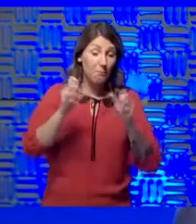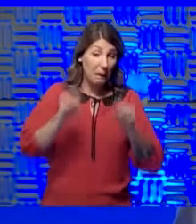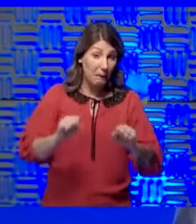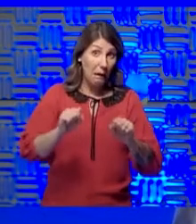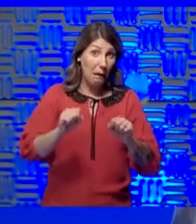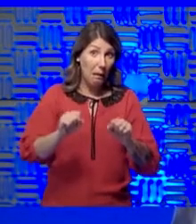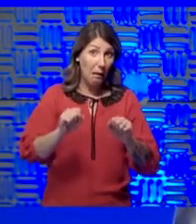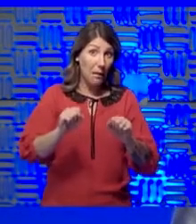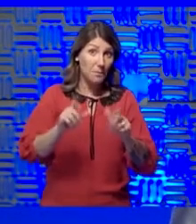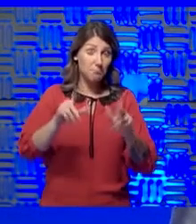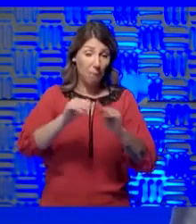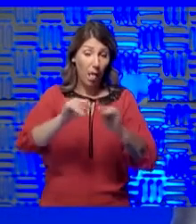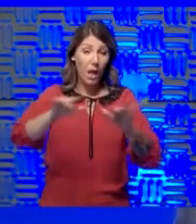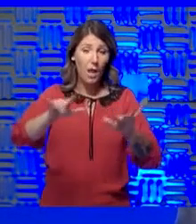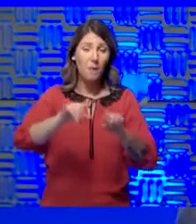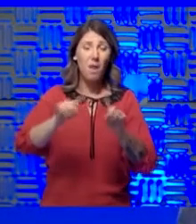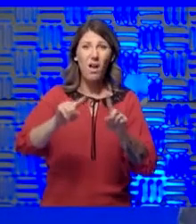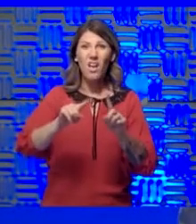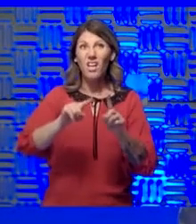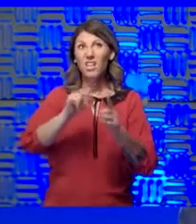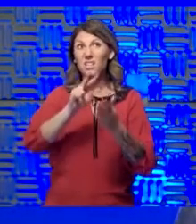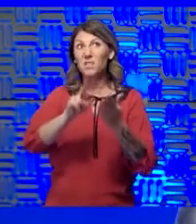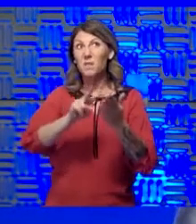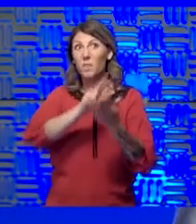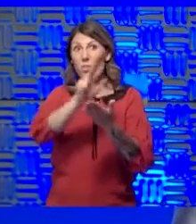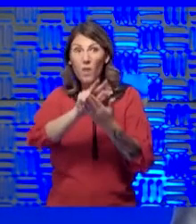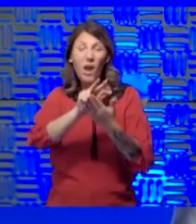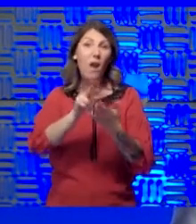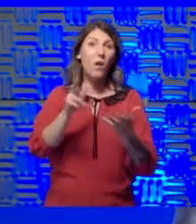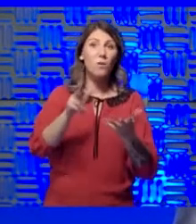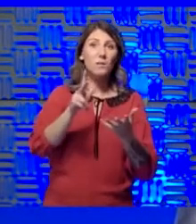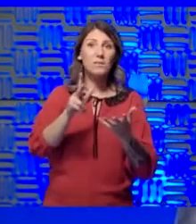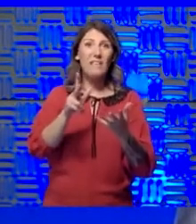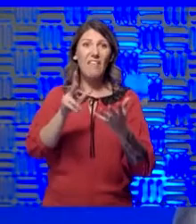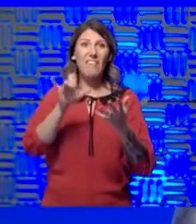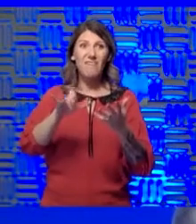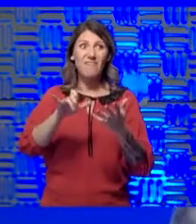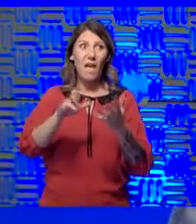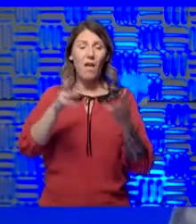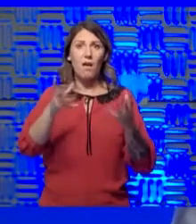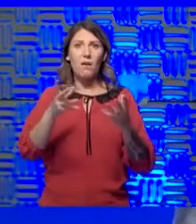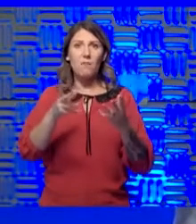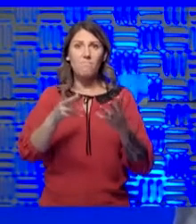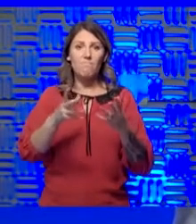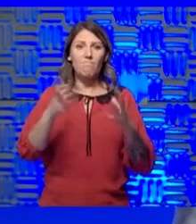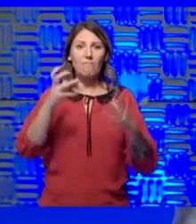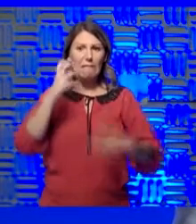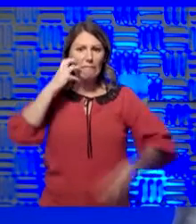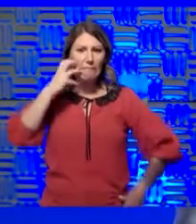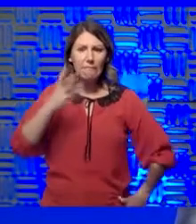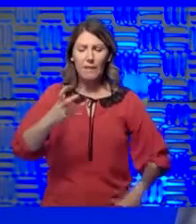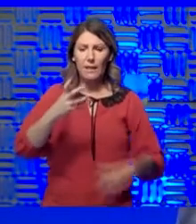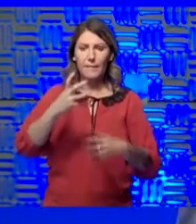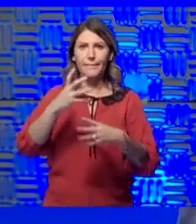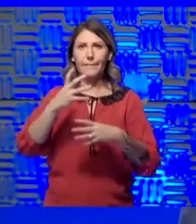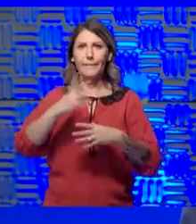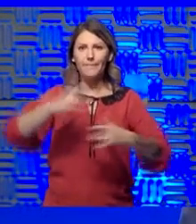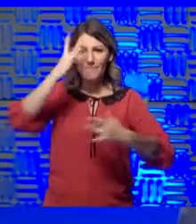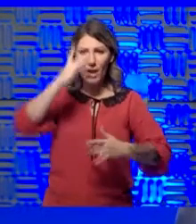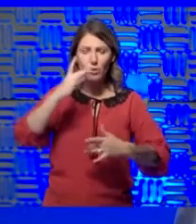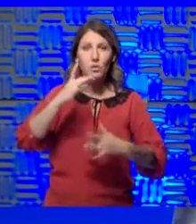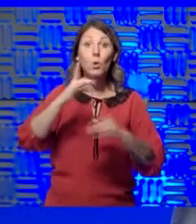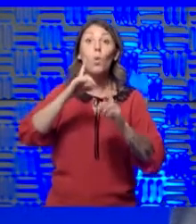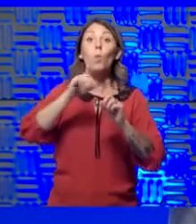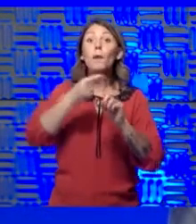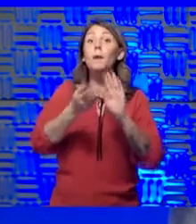during that hour or 2 or 3 hours, the concentration of that virus, about its infectious virus, is